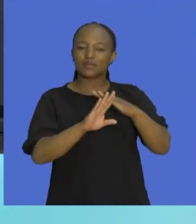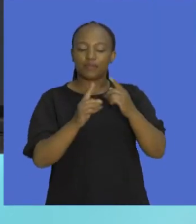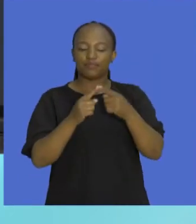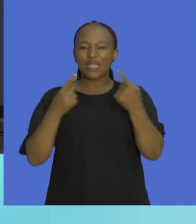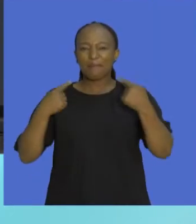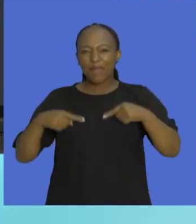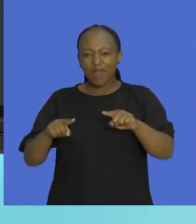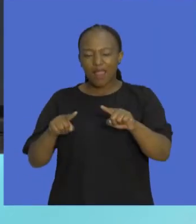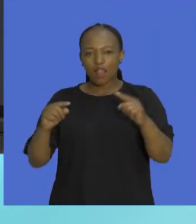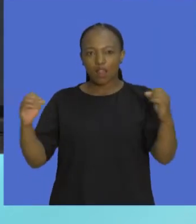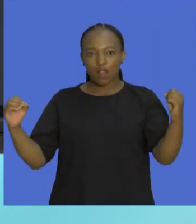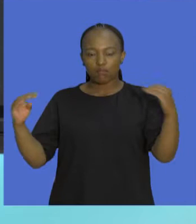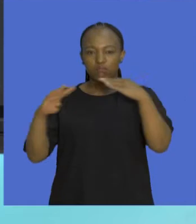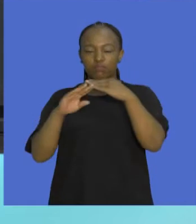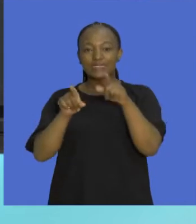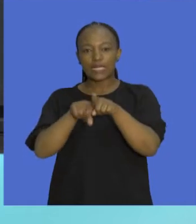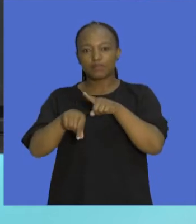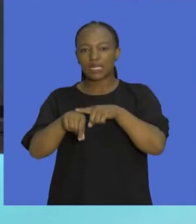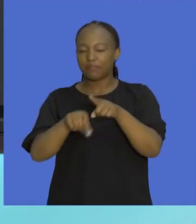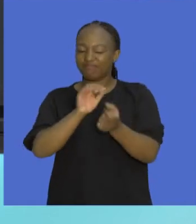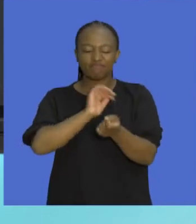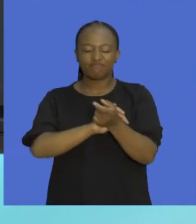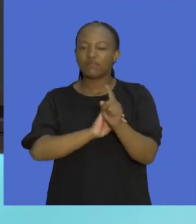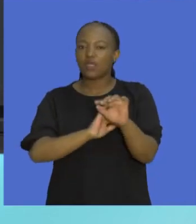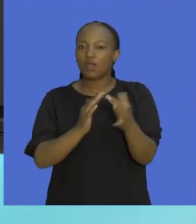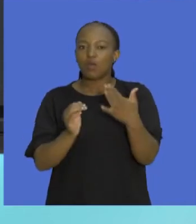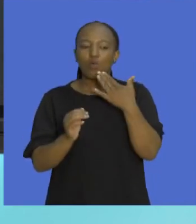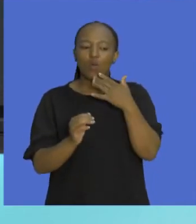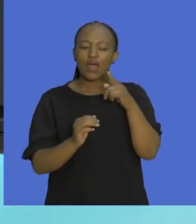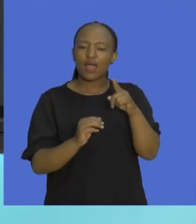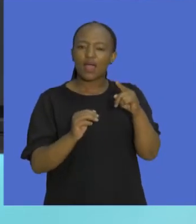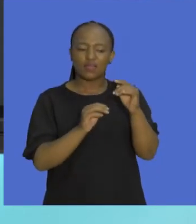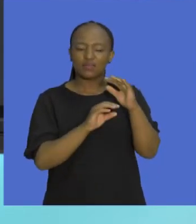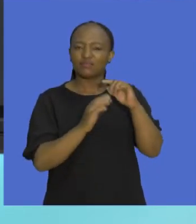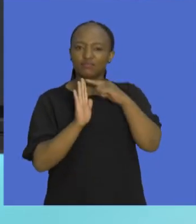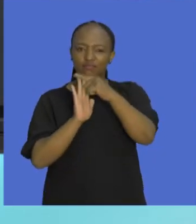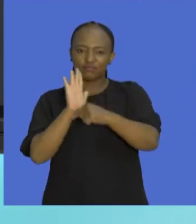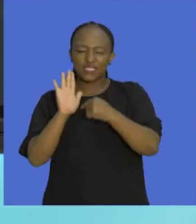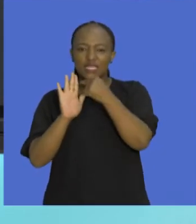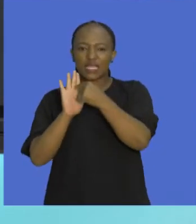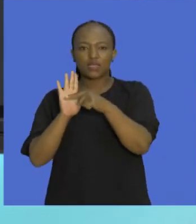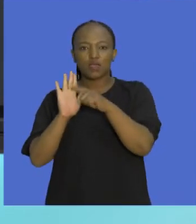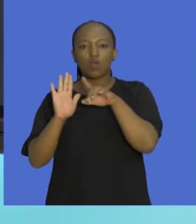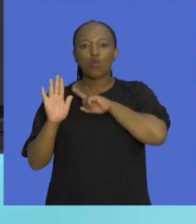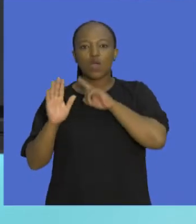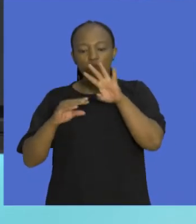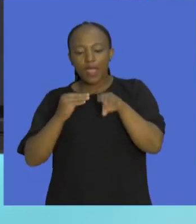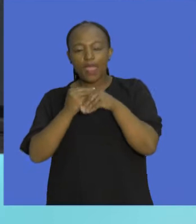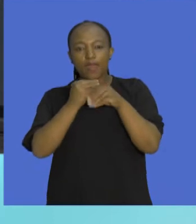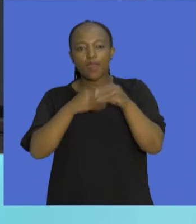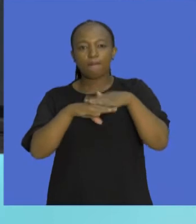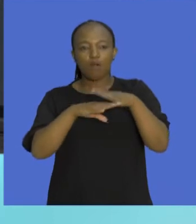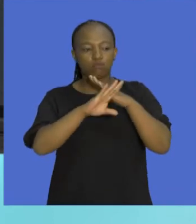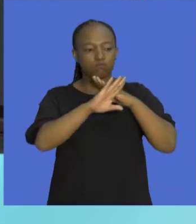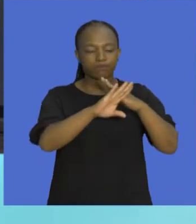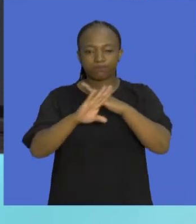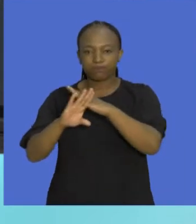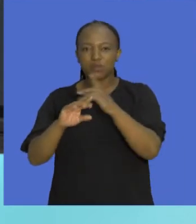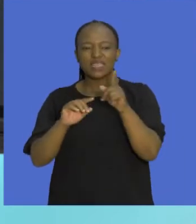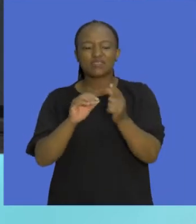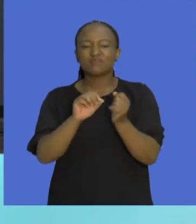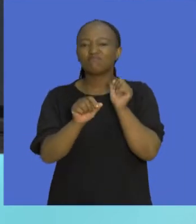explore exactly what happens, if you have a circuit whereby you keep on adding resistors in parallel, how exactly